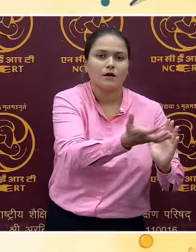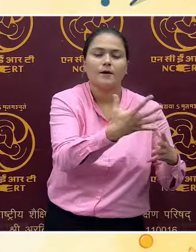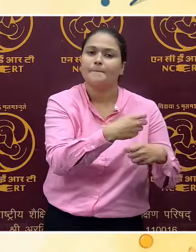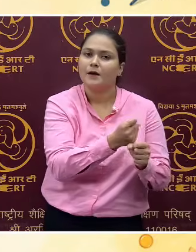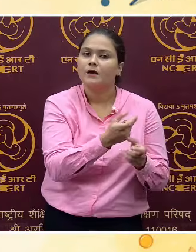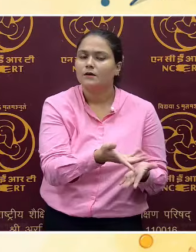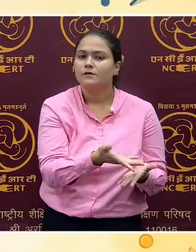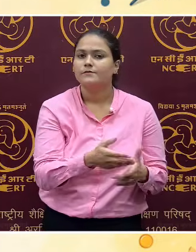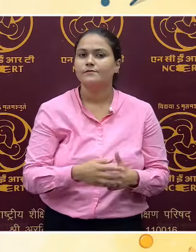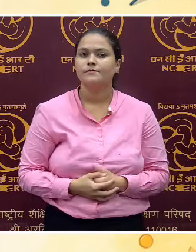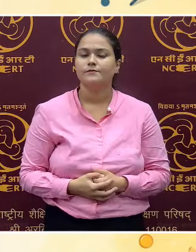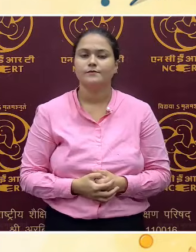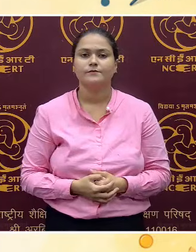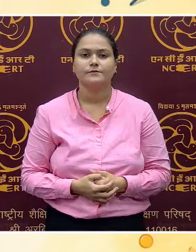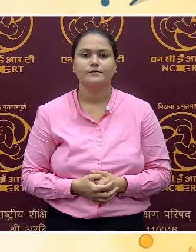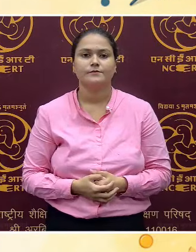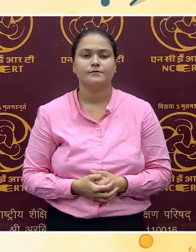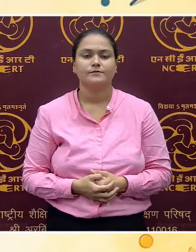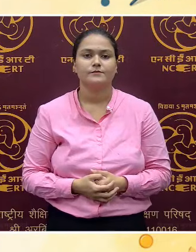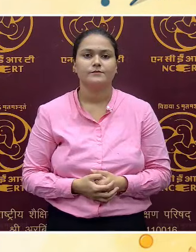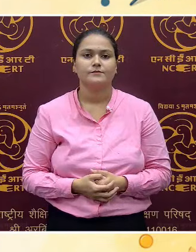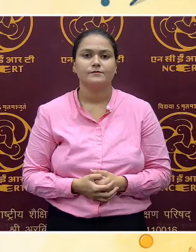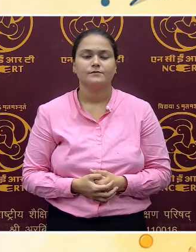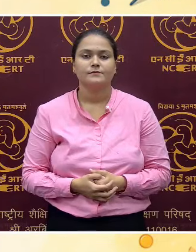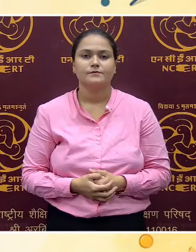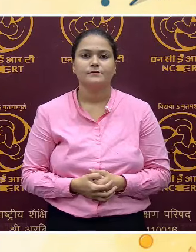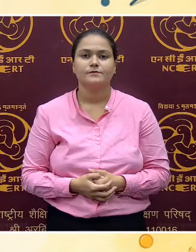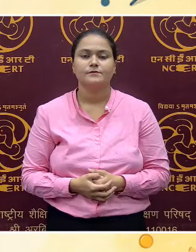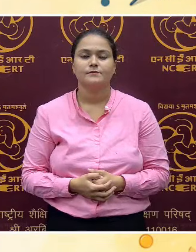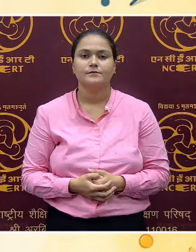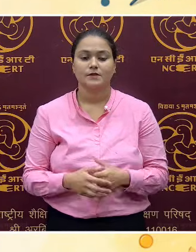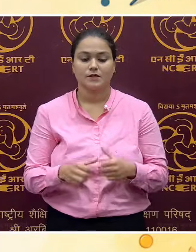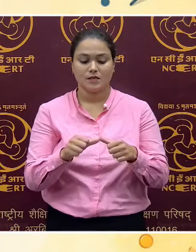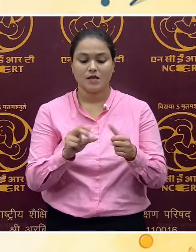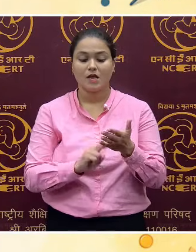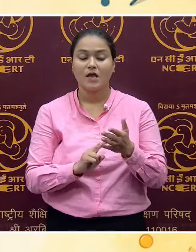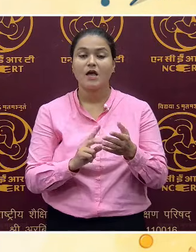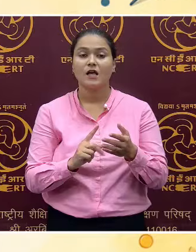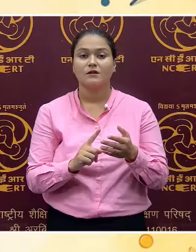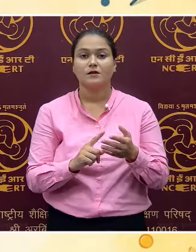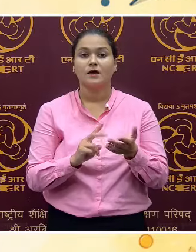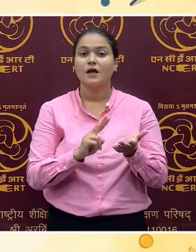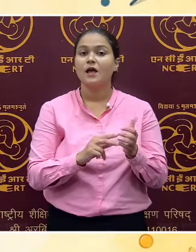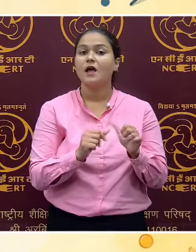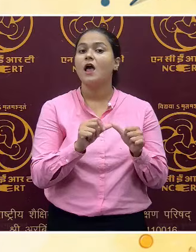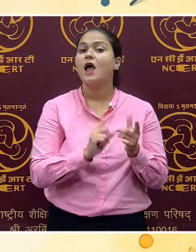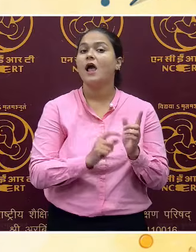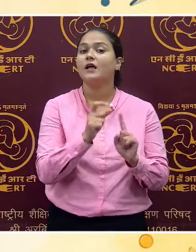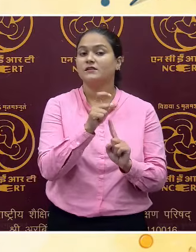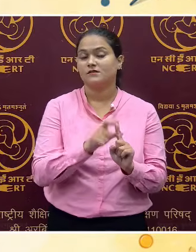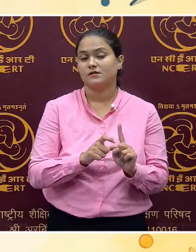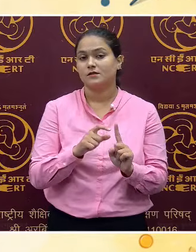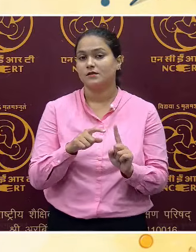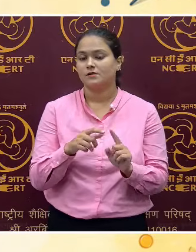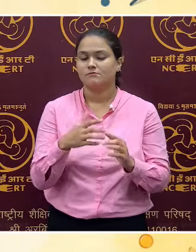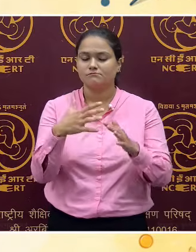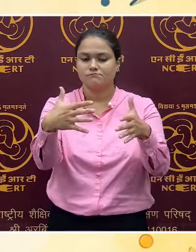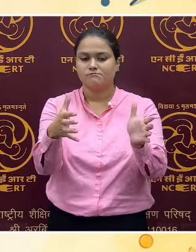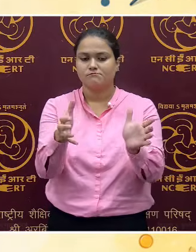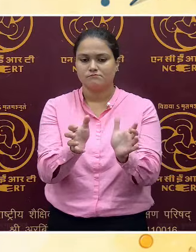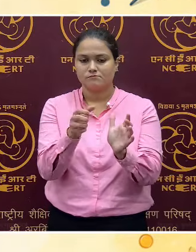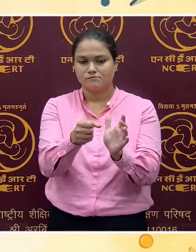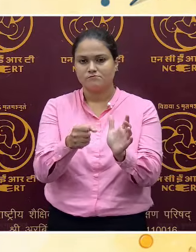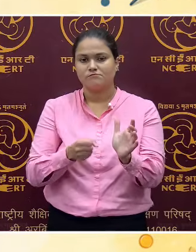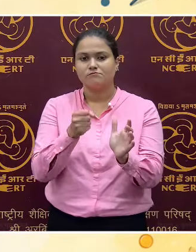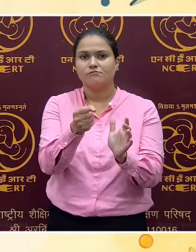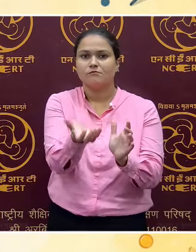A cake is being baked by Anthony. Anthony bakes the cake. It's continuous